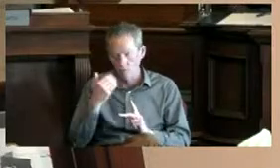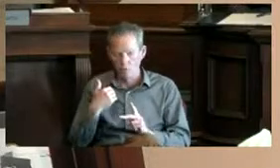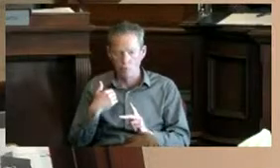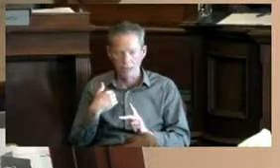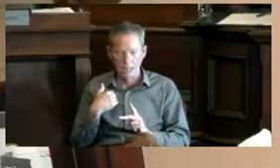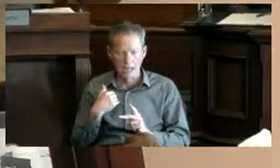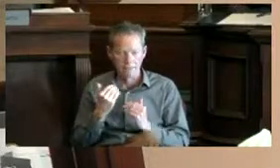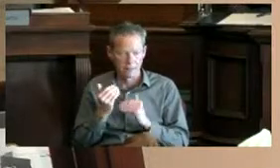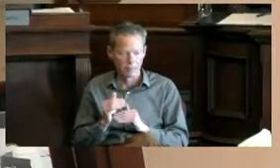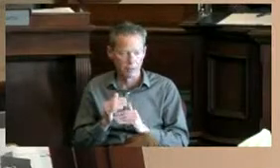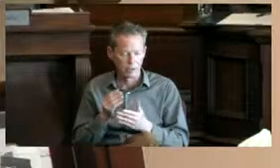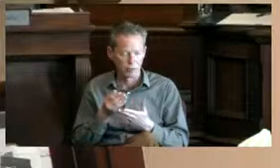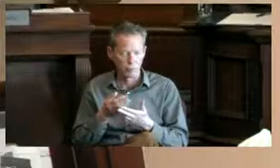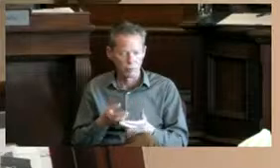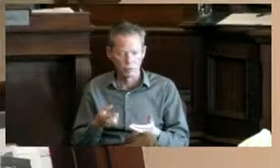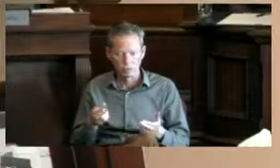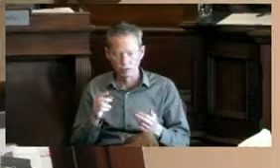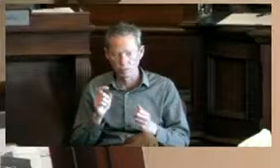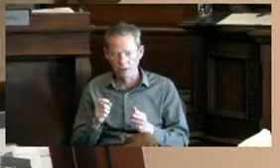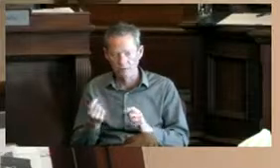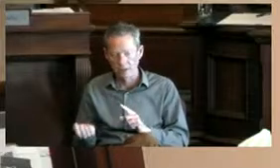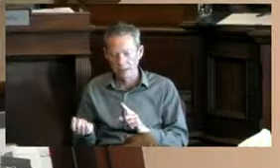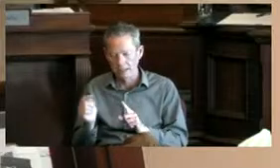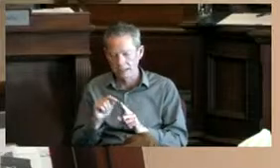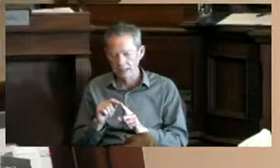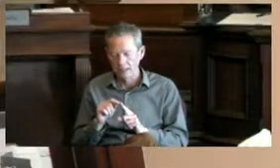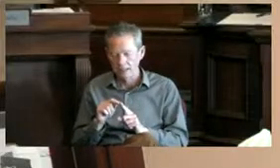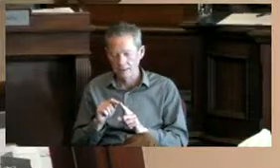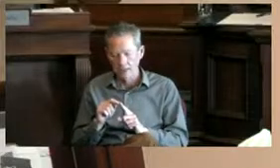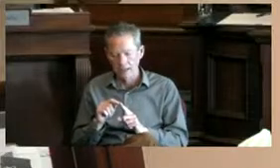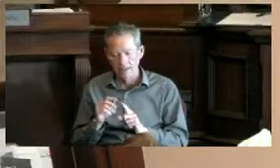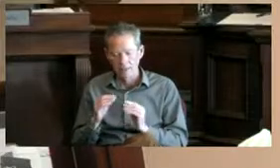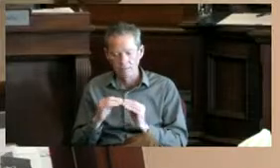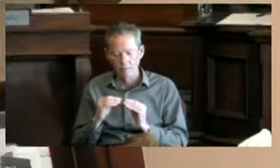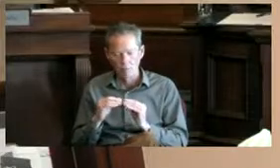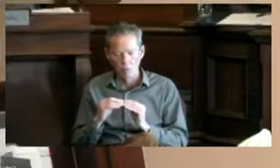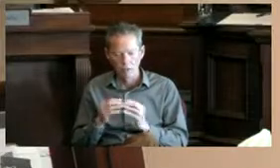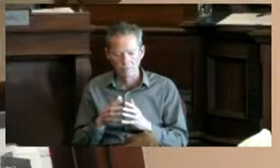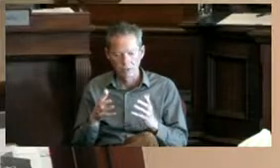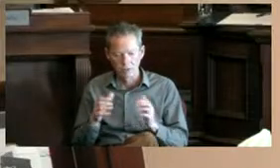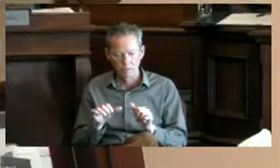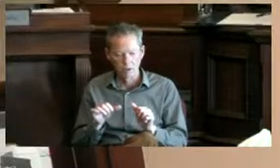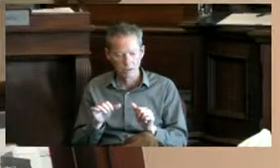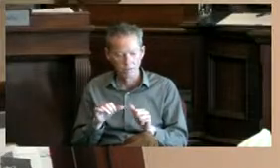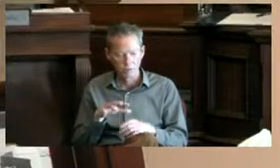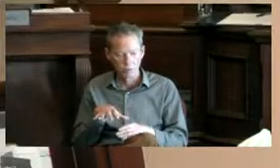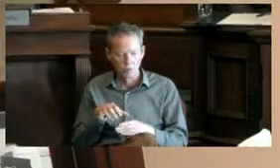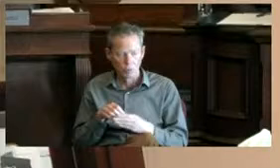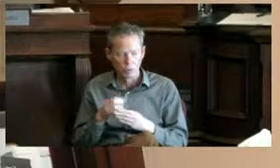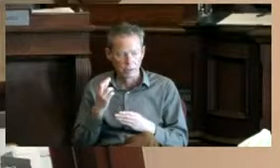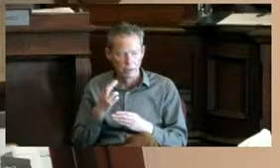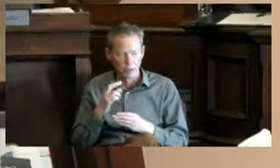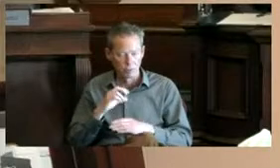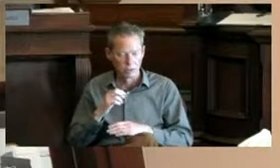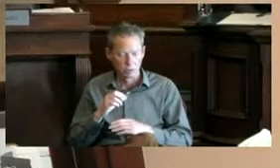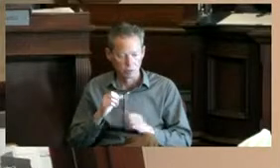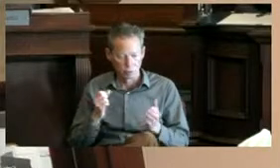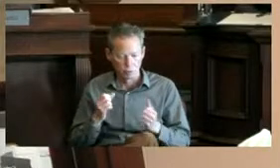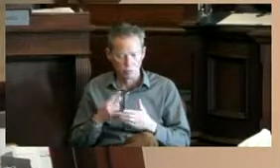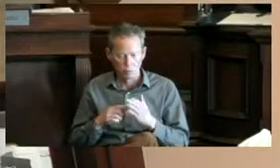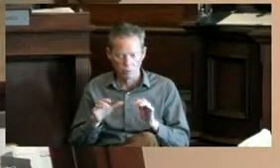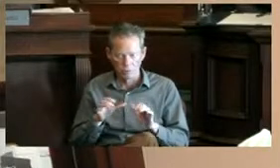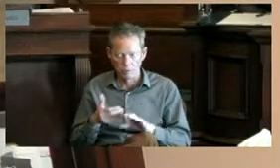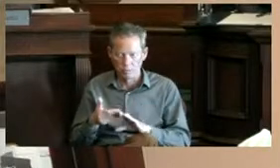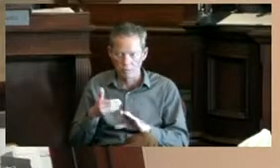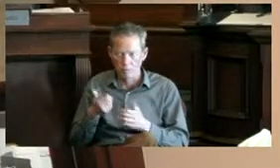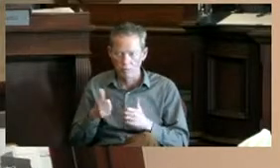limited resources, and we have to kind of get back a little bit more to as much as possible within reason to status quo, and try